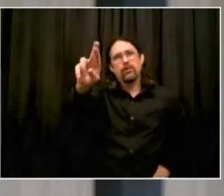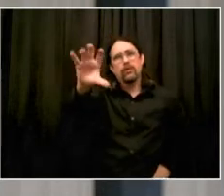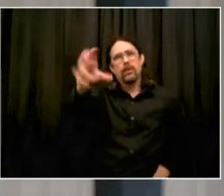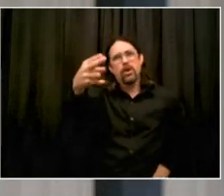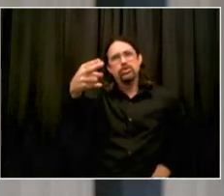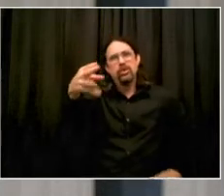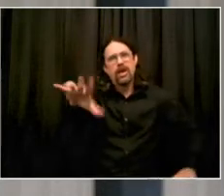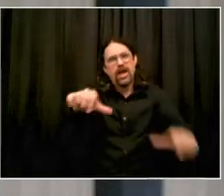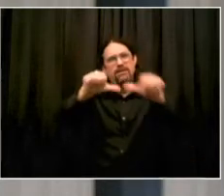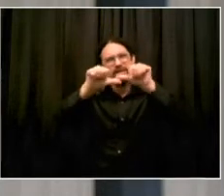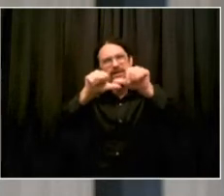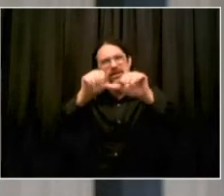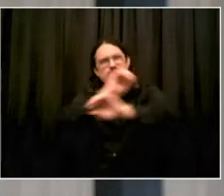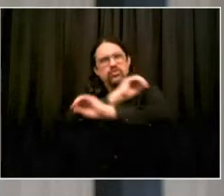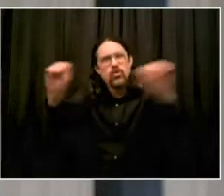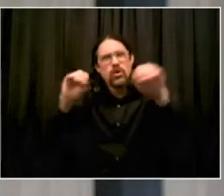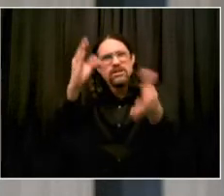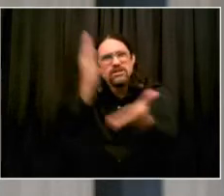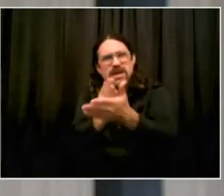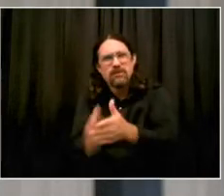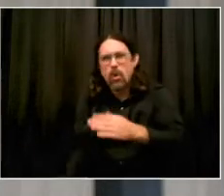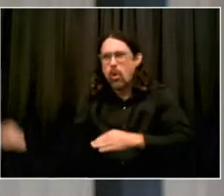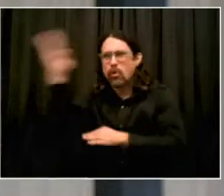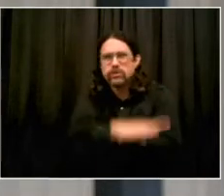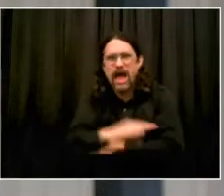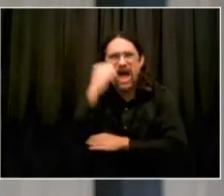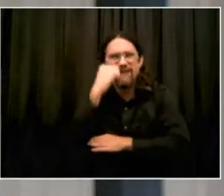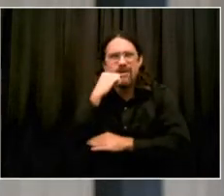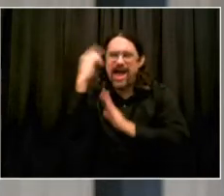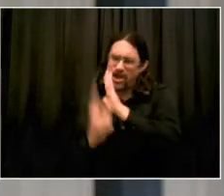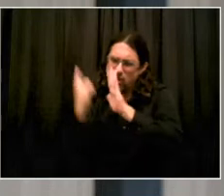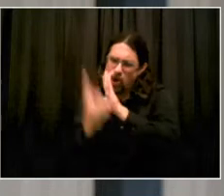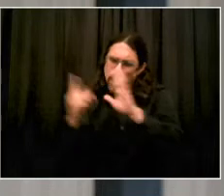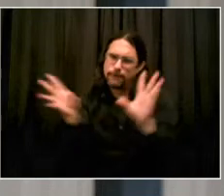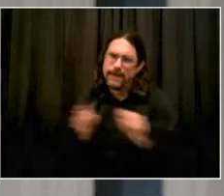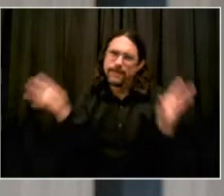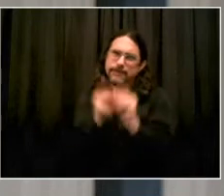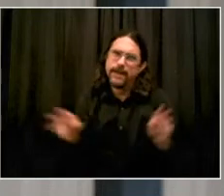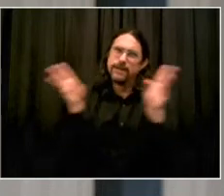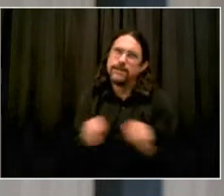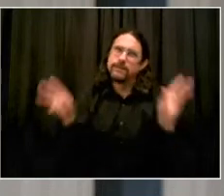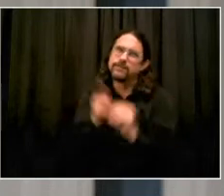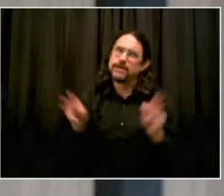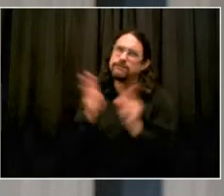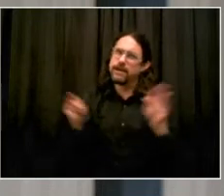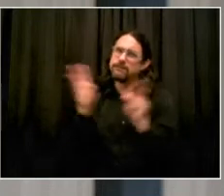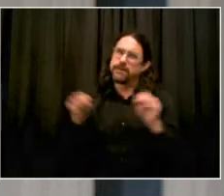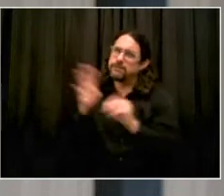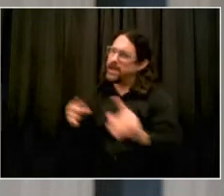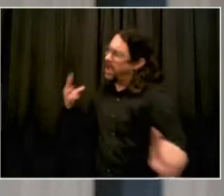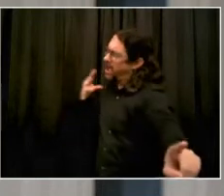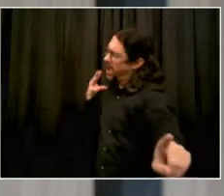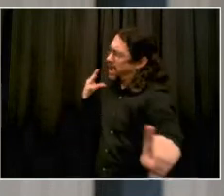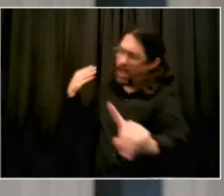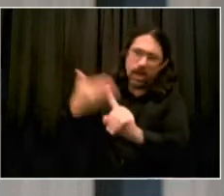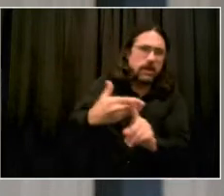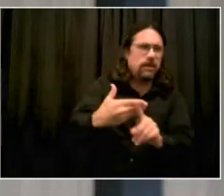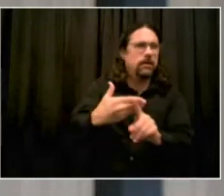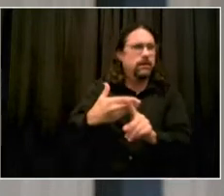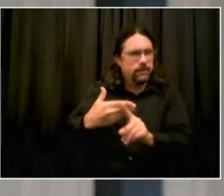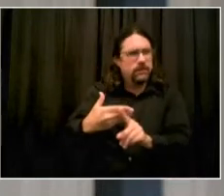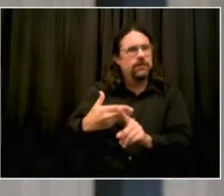mode throughout the entirety of this pandemic, because it does require, as the mayor said, for us to work in a very different